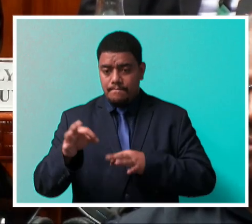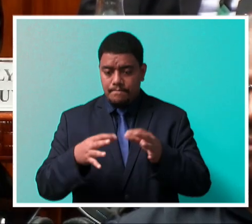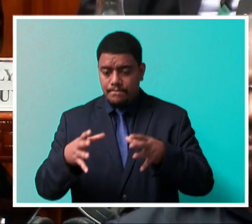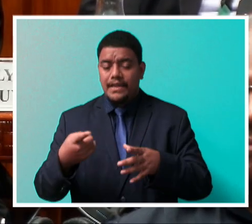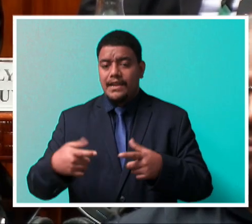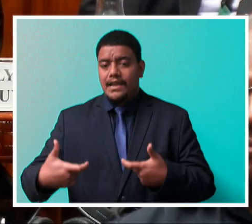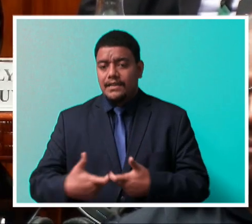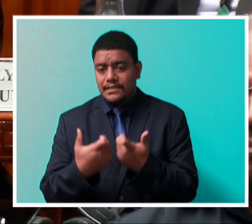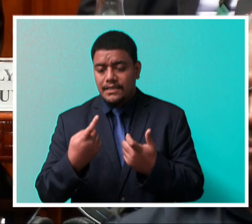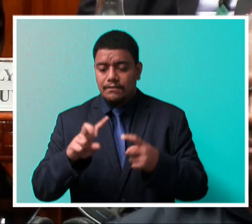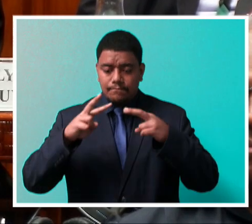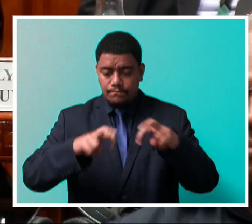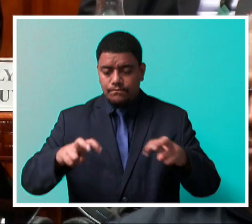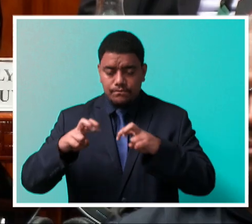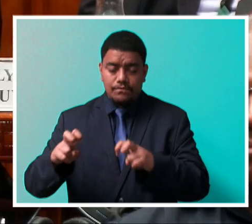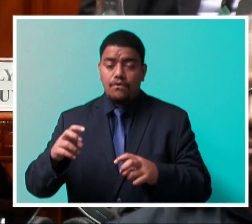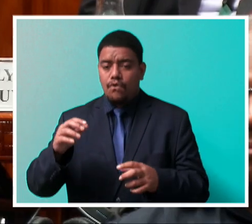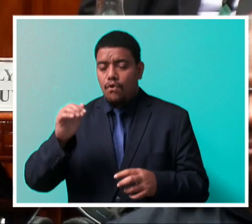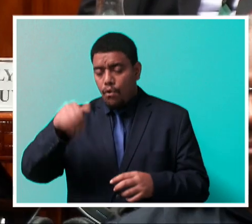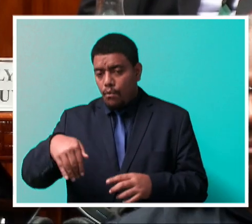accidents investigation protocols.